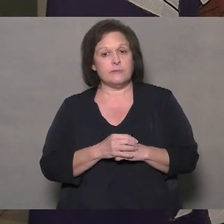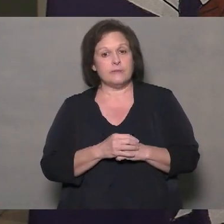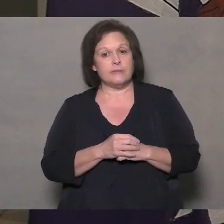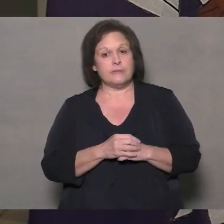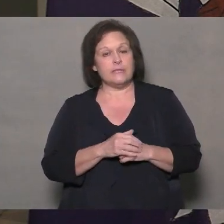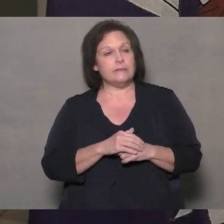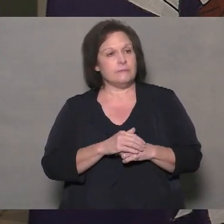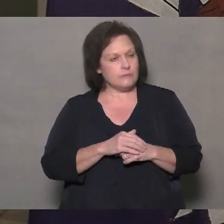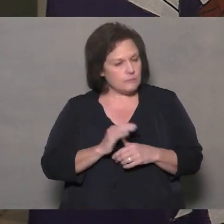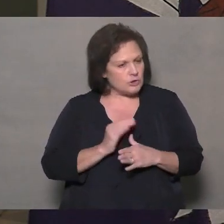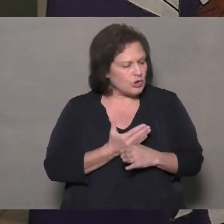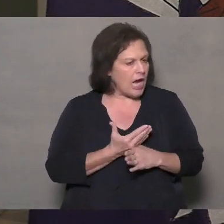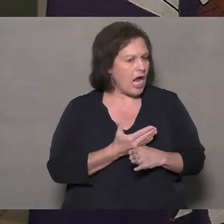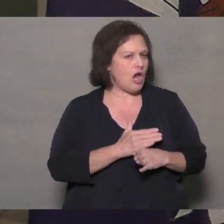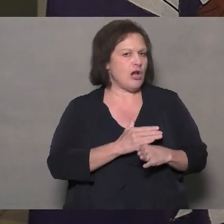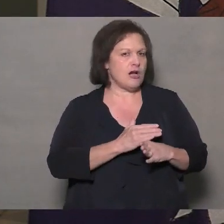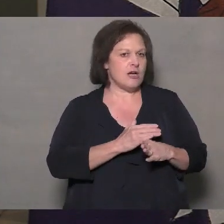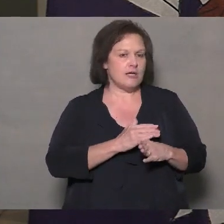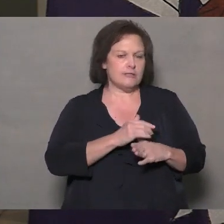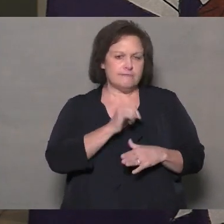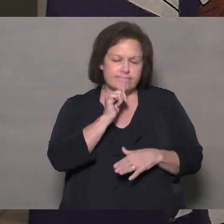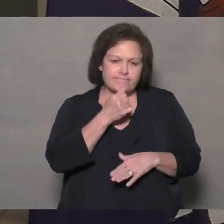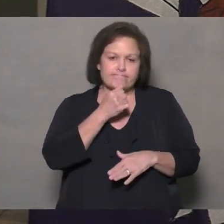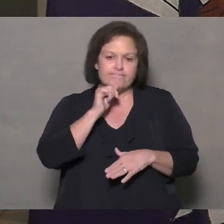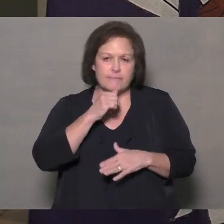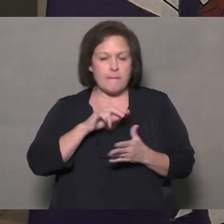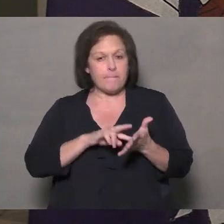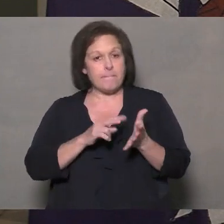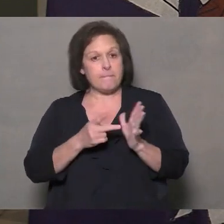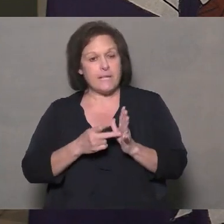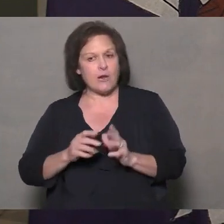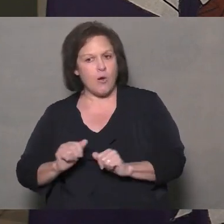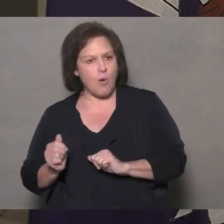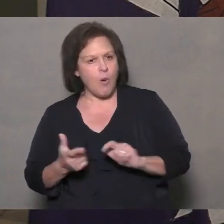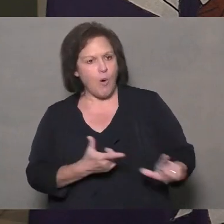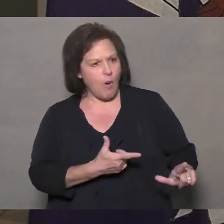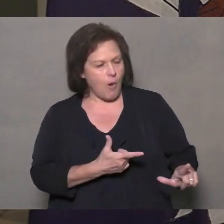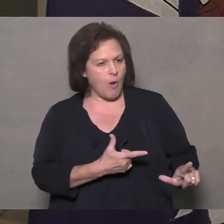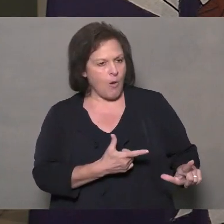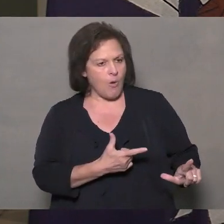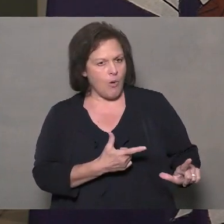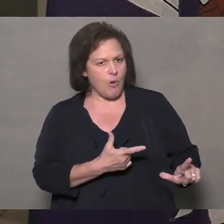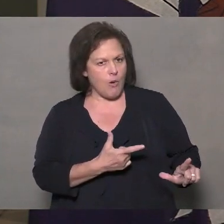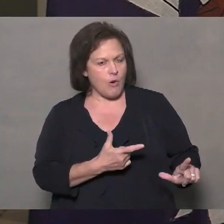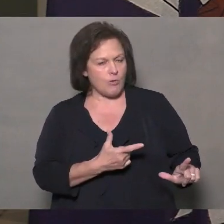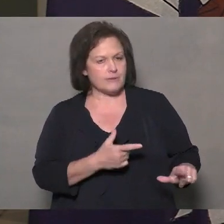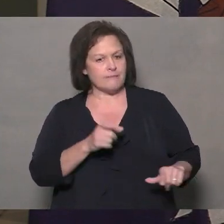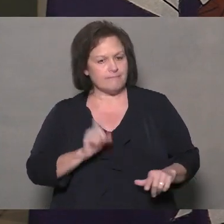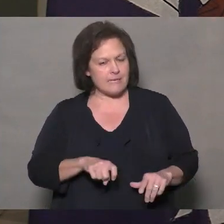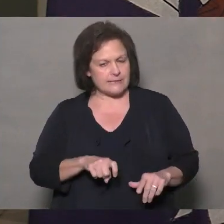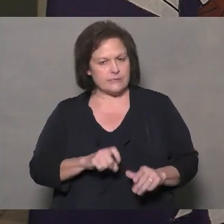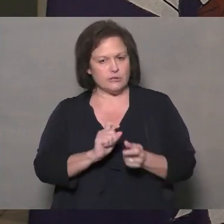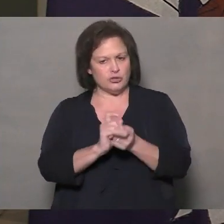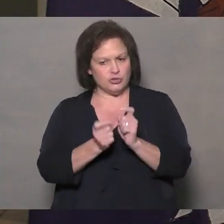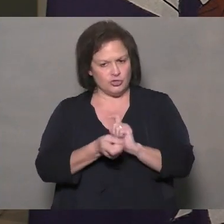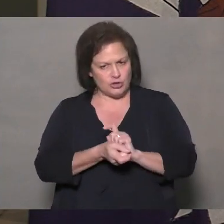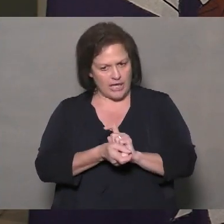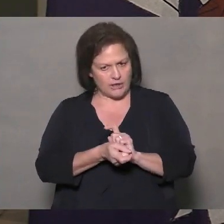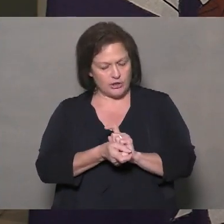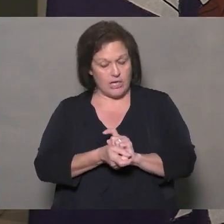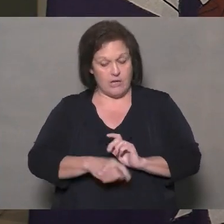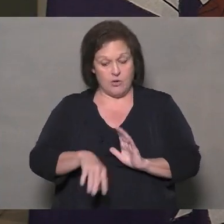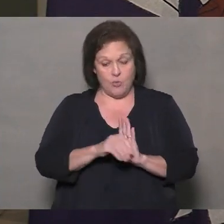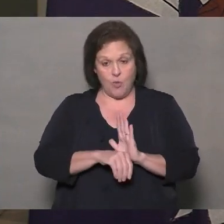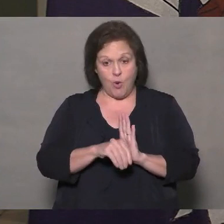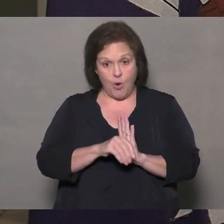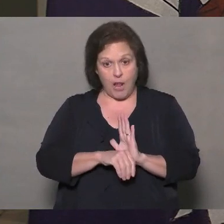Shared sacrifice right now means that everyone must submit to some level of change. And New Orleans